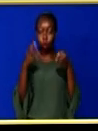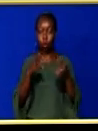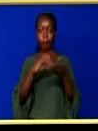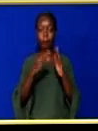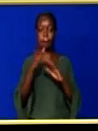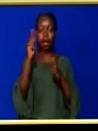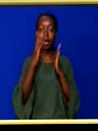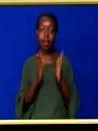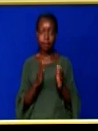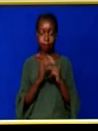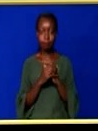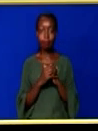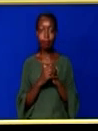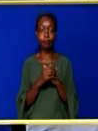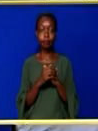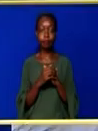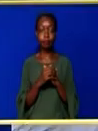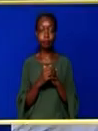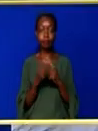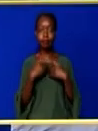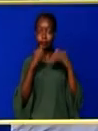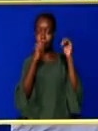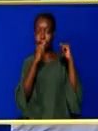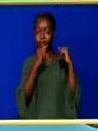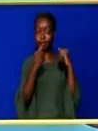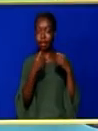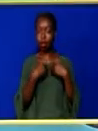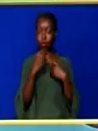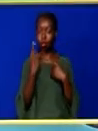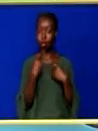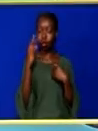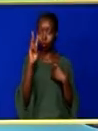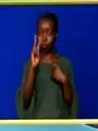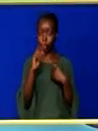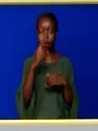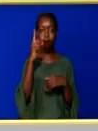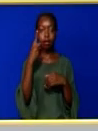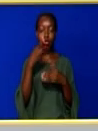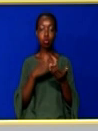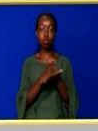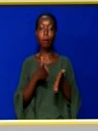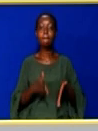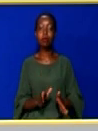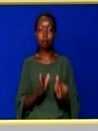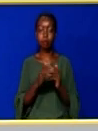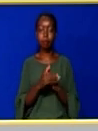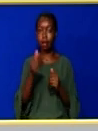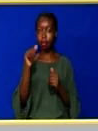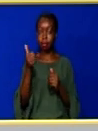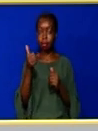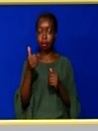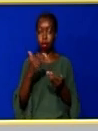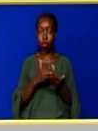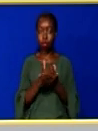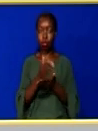Kenyan citizen. A Kenyan citizen, yes. And we've agreed there are only 2. Only 2. So the first one we have by birth. The second one is